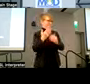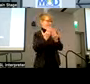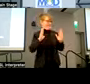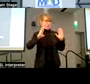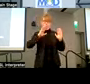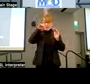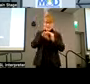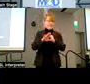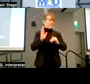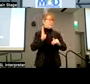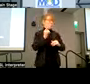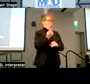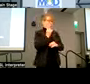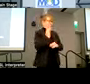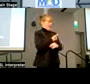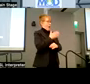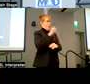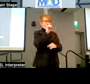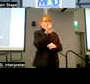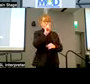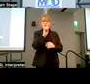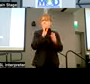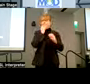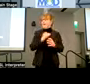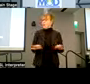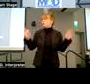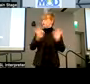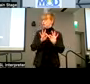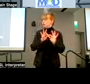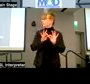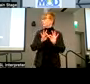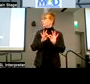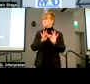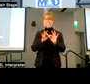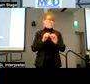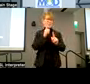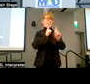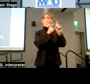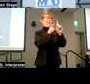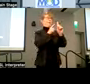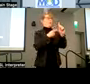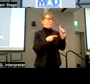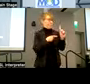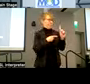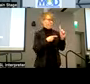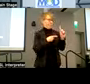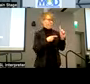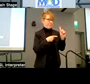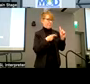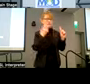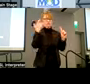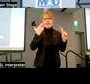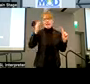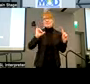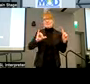ideals, we weren't making the mark. We were missing the mark. We realized